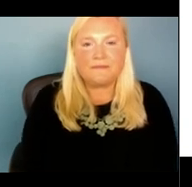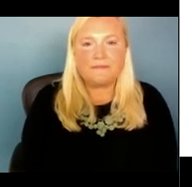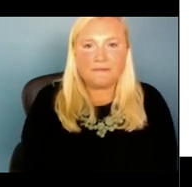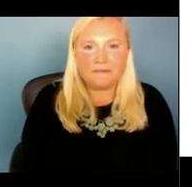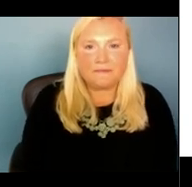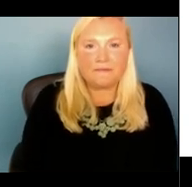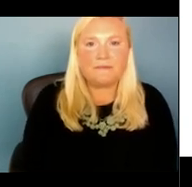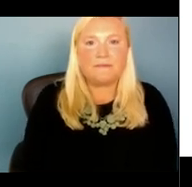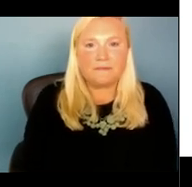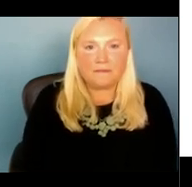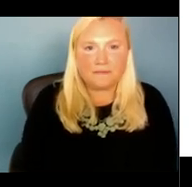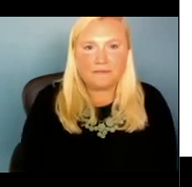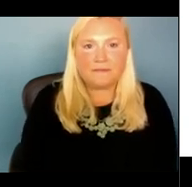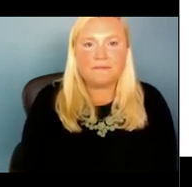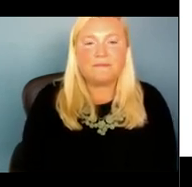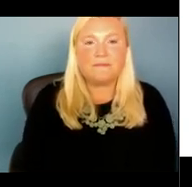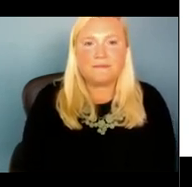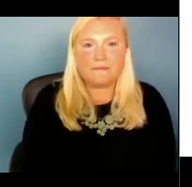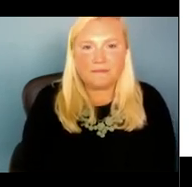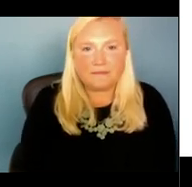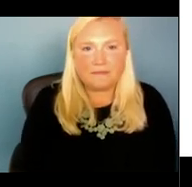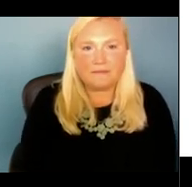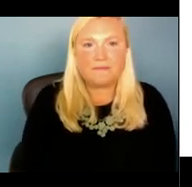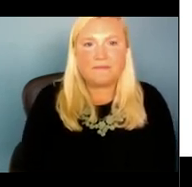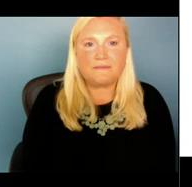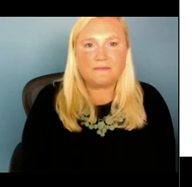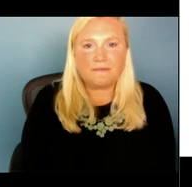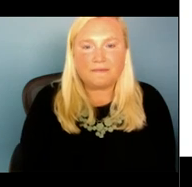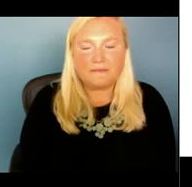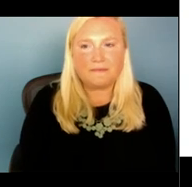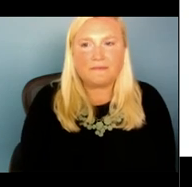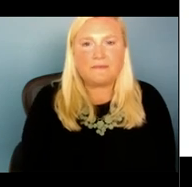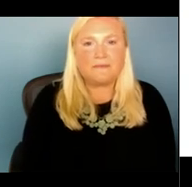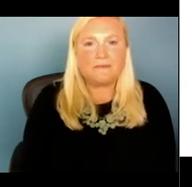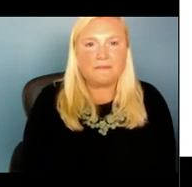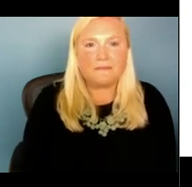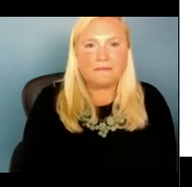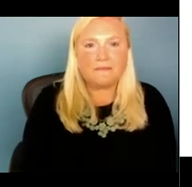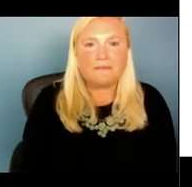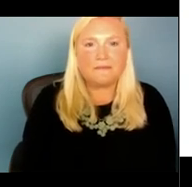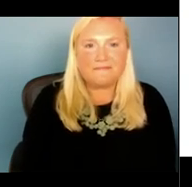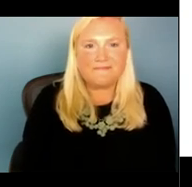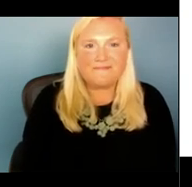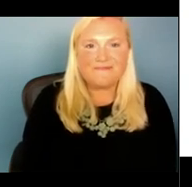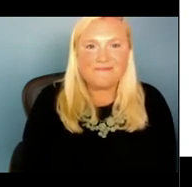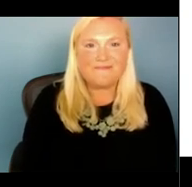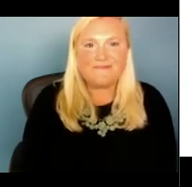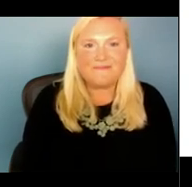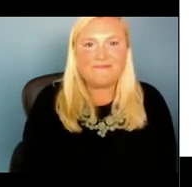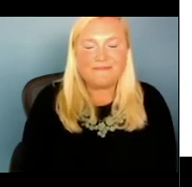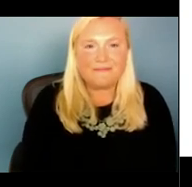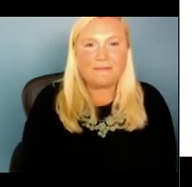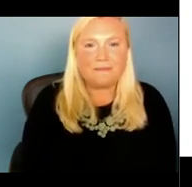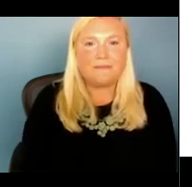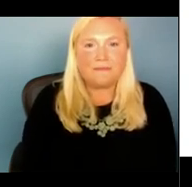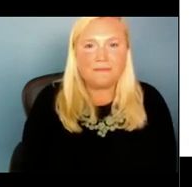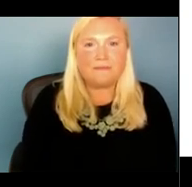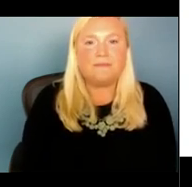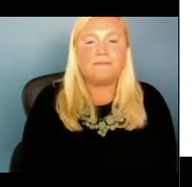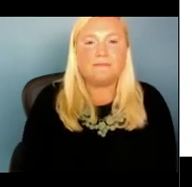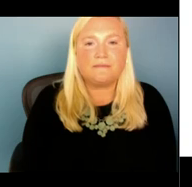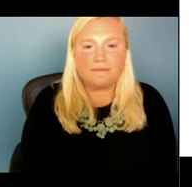prolongation where a sound is stretched out like that, or a block where nothing's coming out at all. Okay, those are the